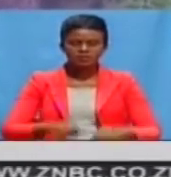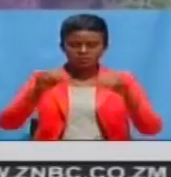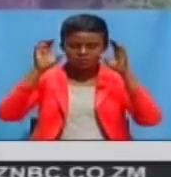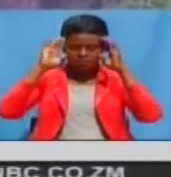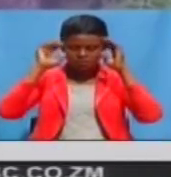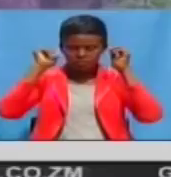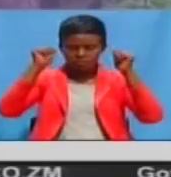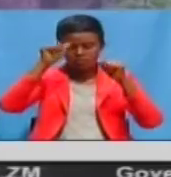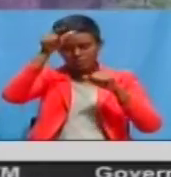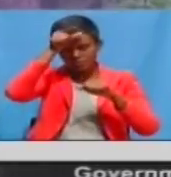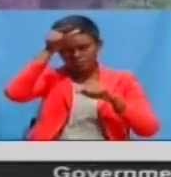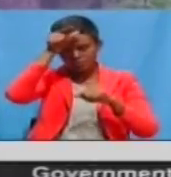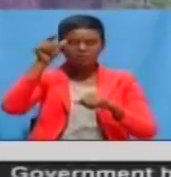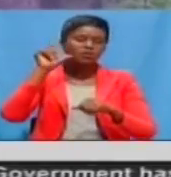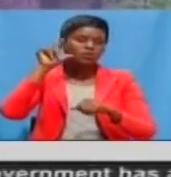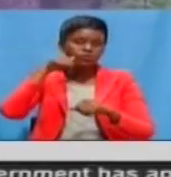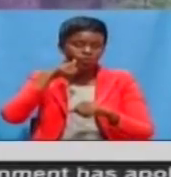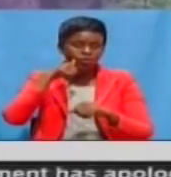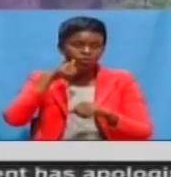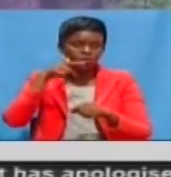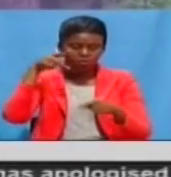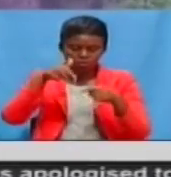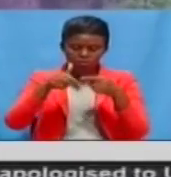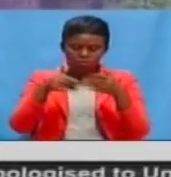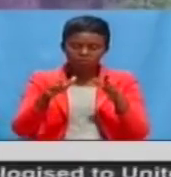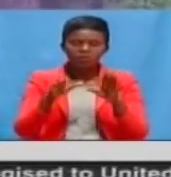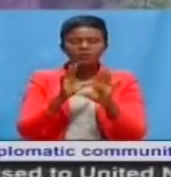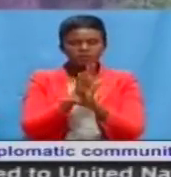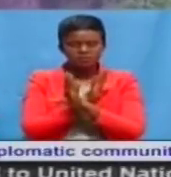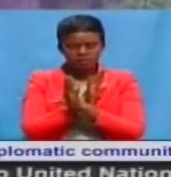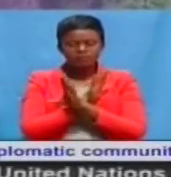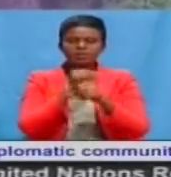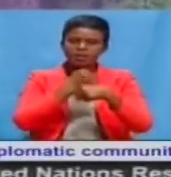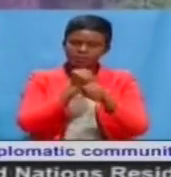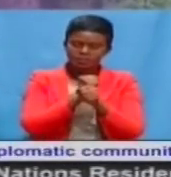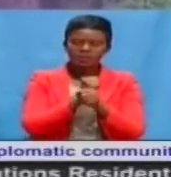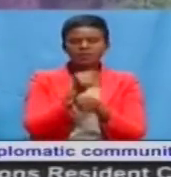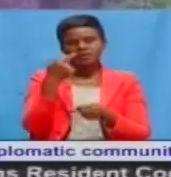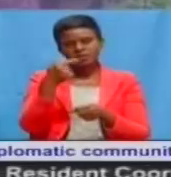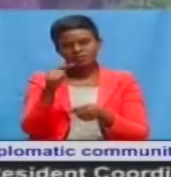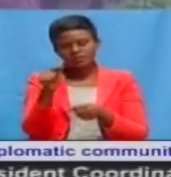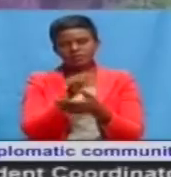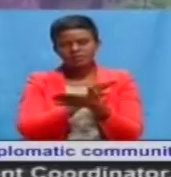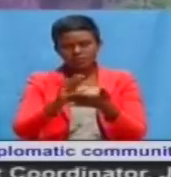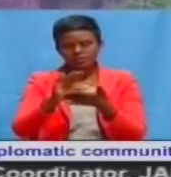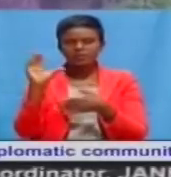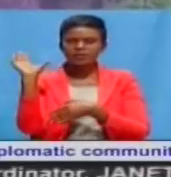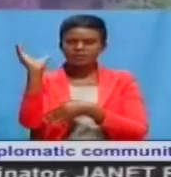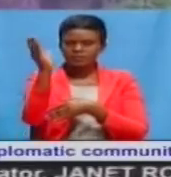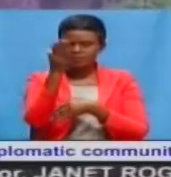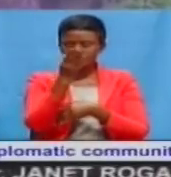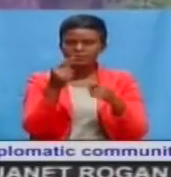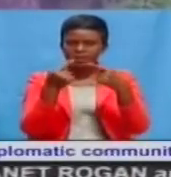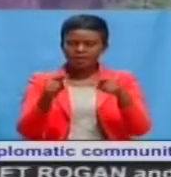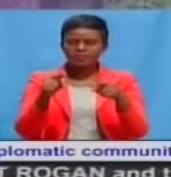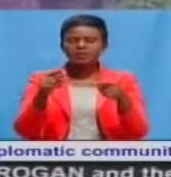is tomorrow expected to launch the Make Zambia Clean, Green and Health campaign. The relaunch event will be held at the new